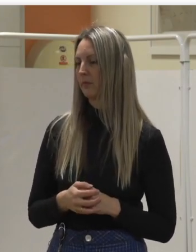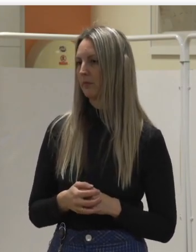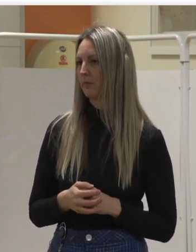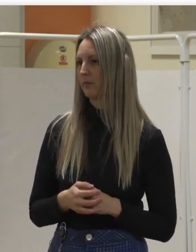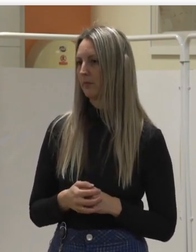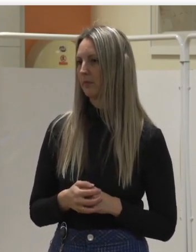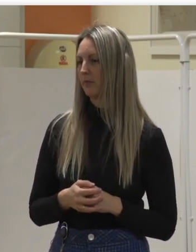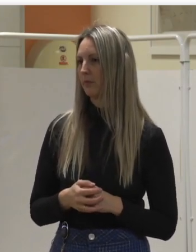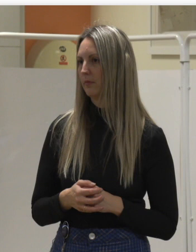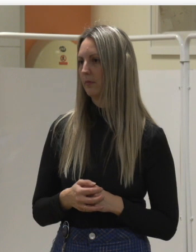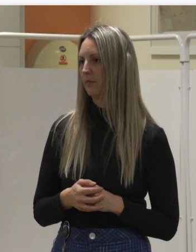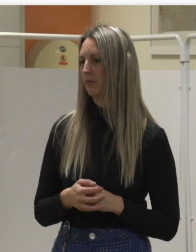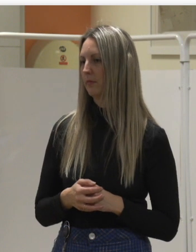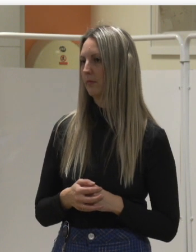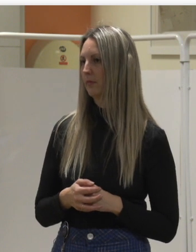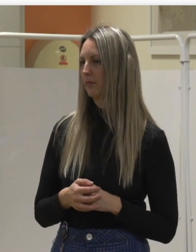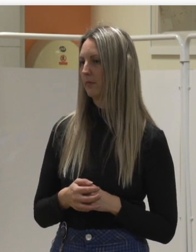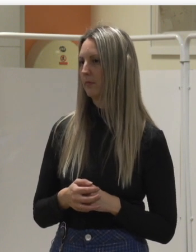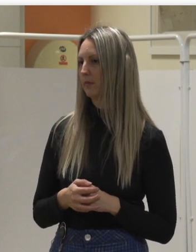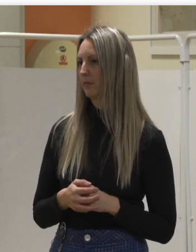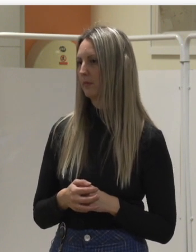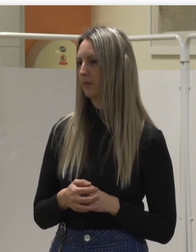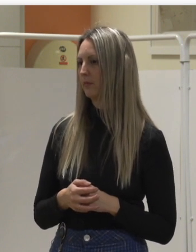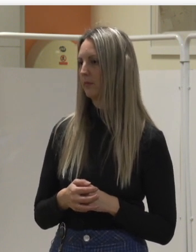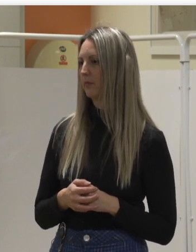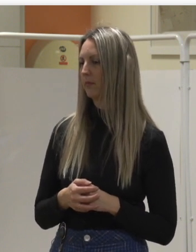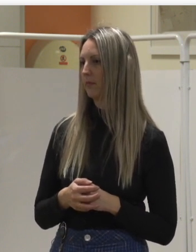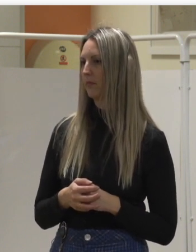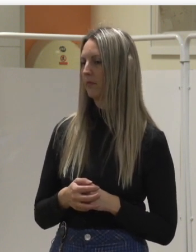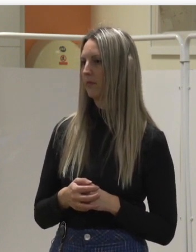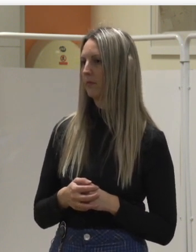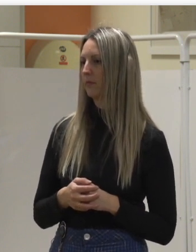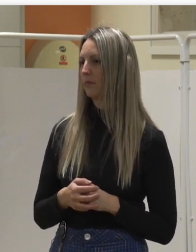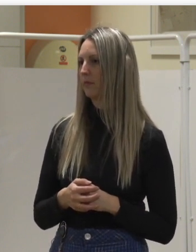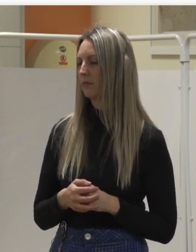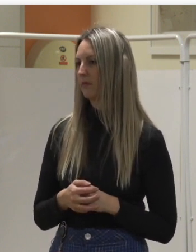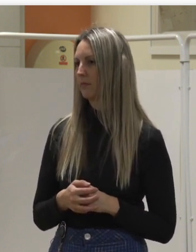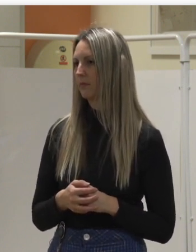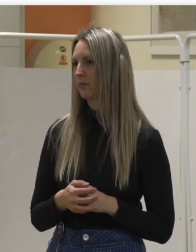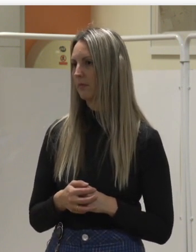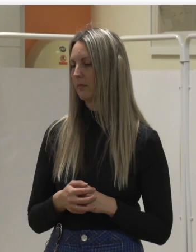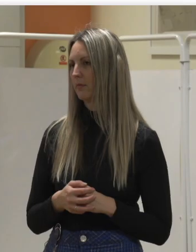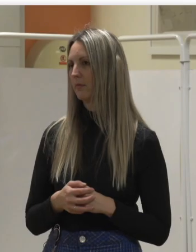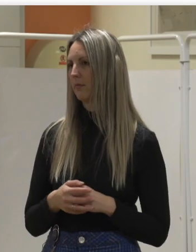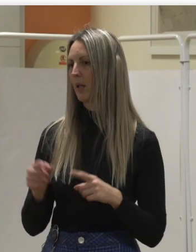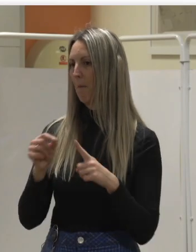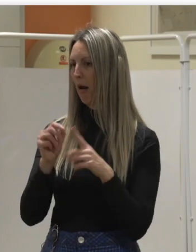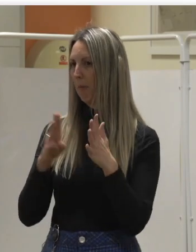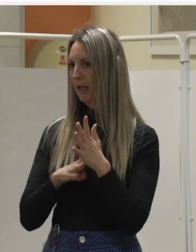Hello. Can polymyalgia be misdiagnosed quite easily? And if so, is there a test to confirm